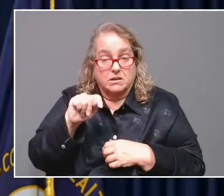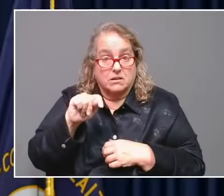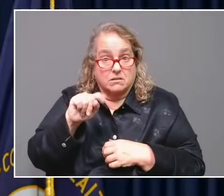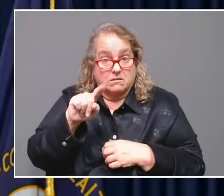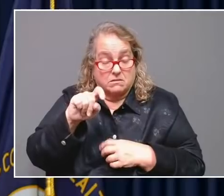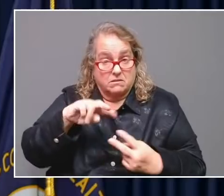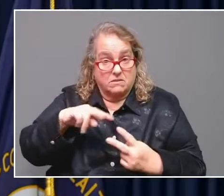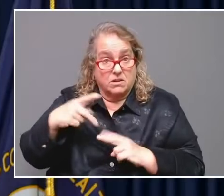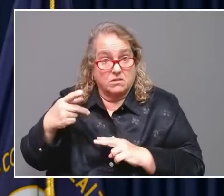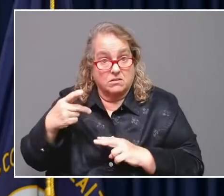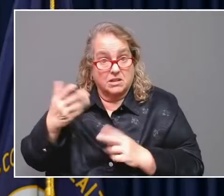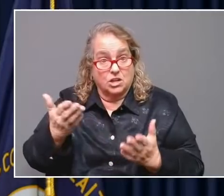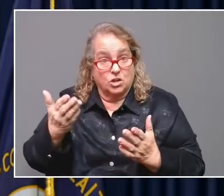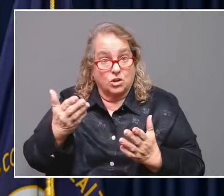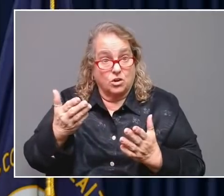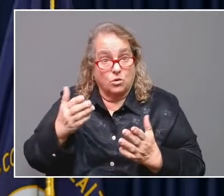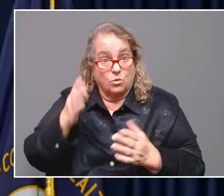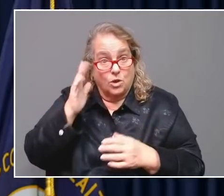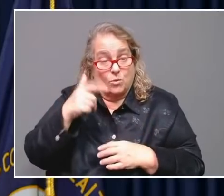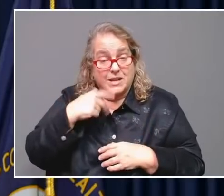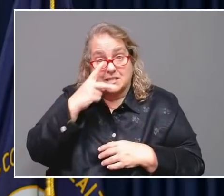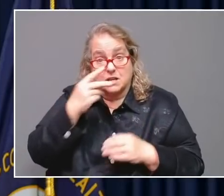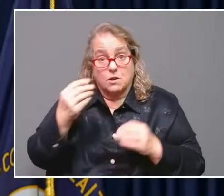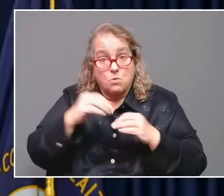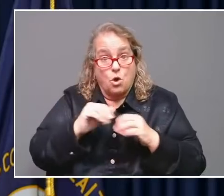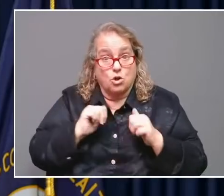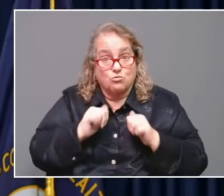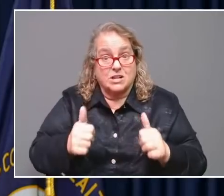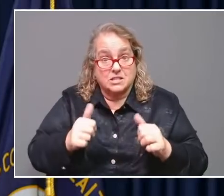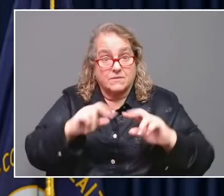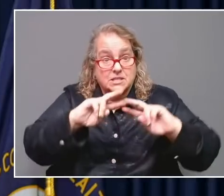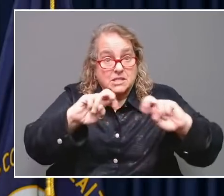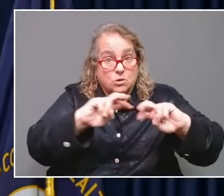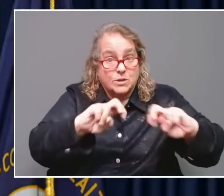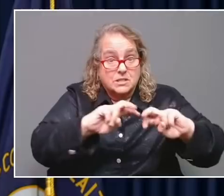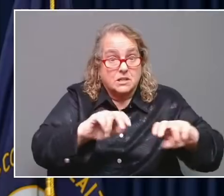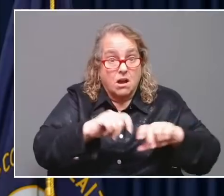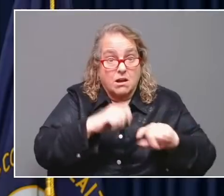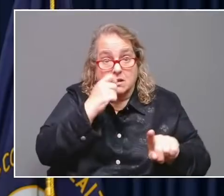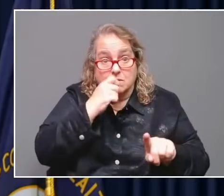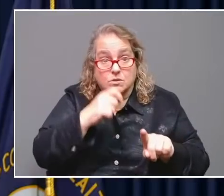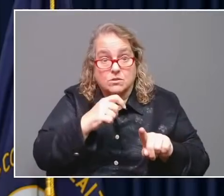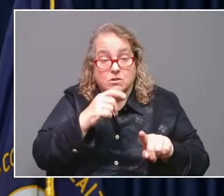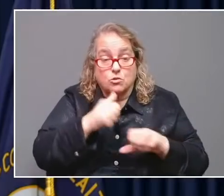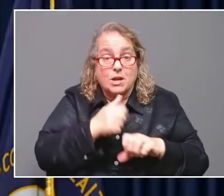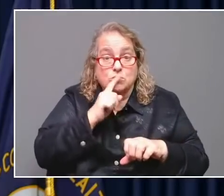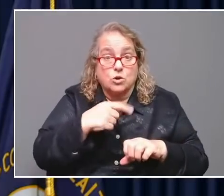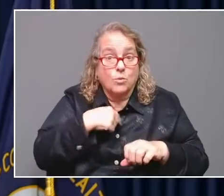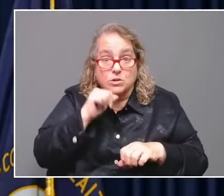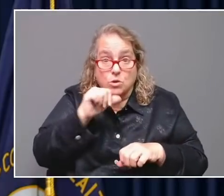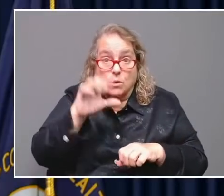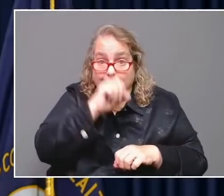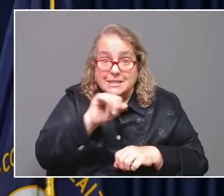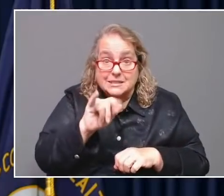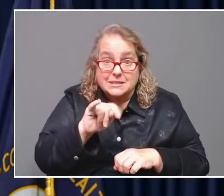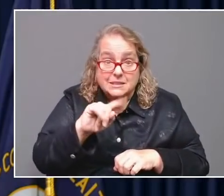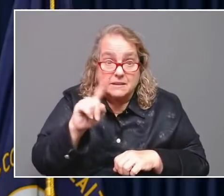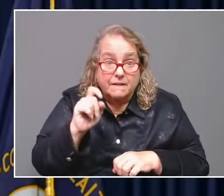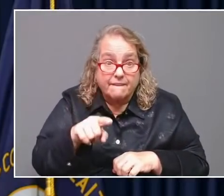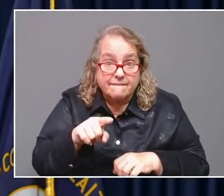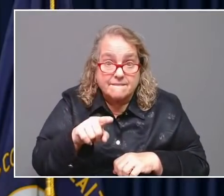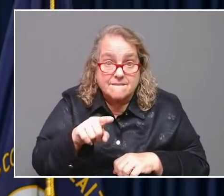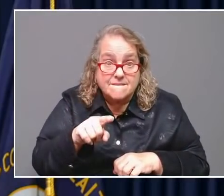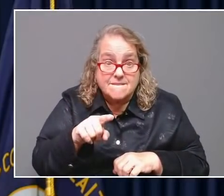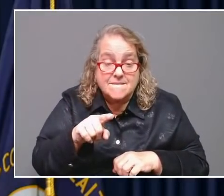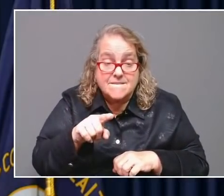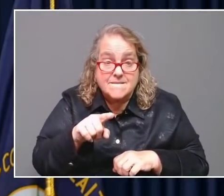Will we see more aggressive sequencing happening with the things that we are taking in to make sure that we don't miss it whenever it does reach Kentucky? And that